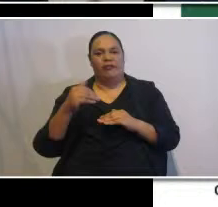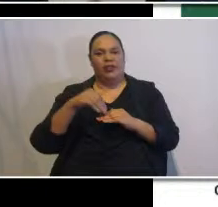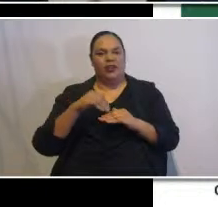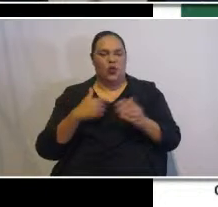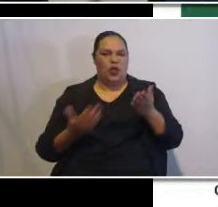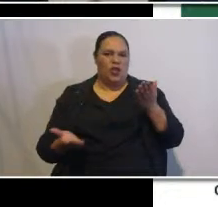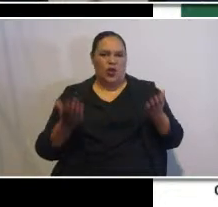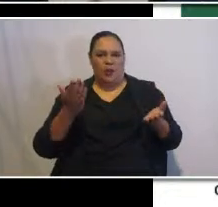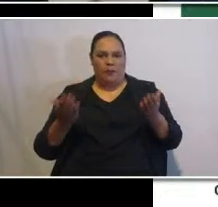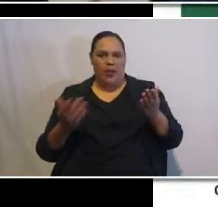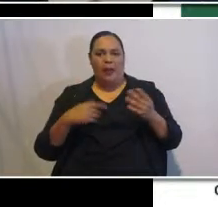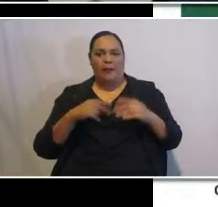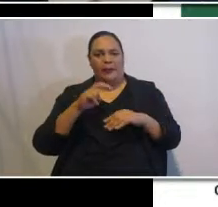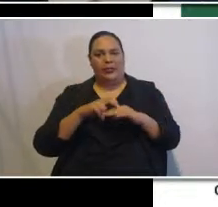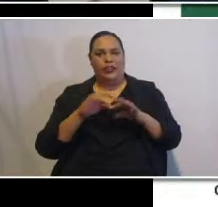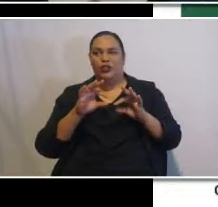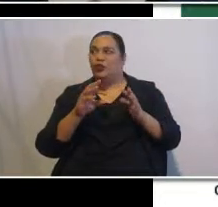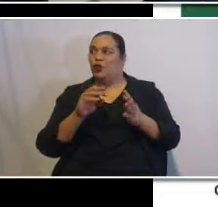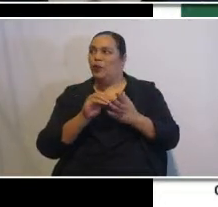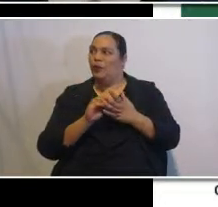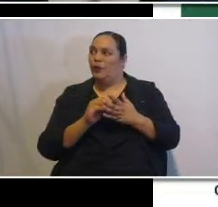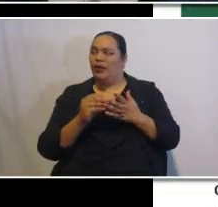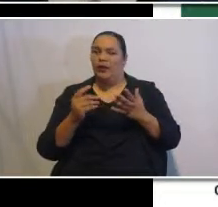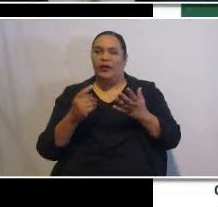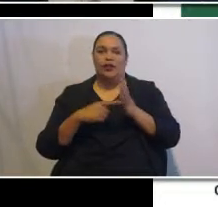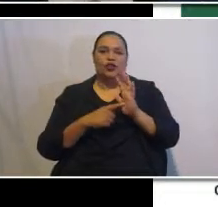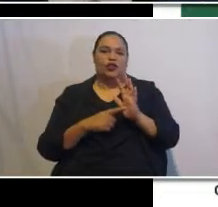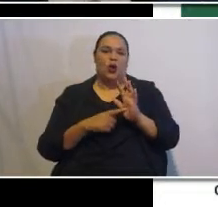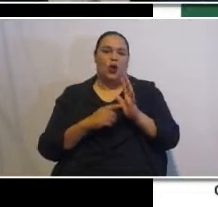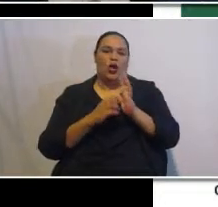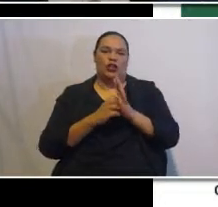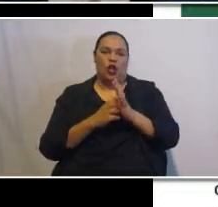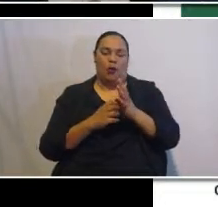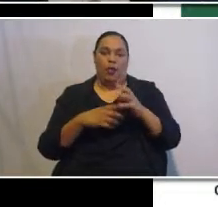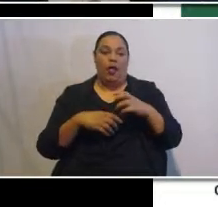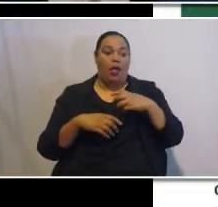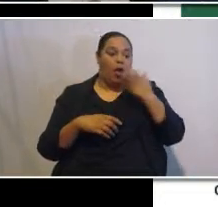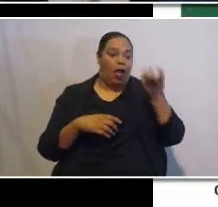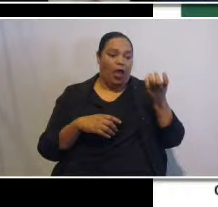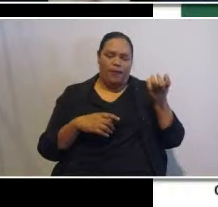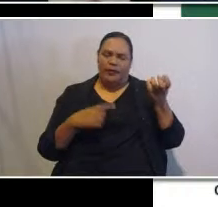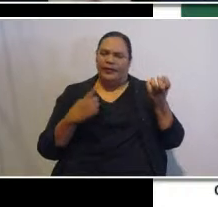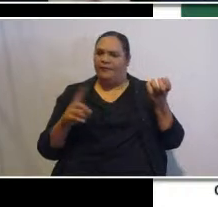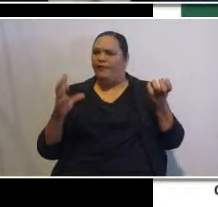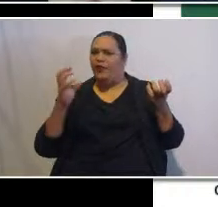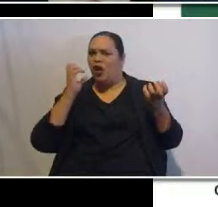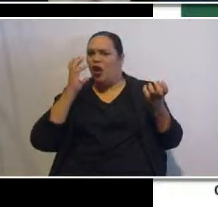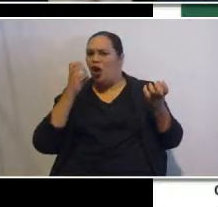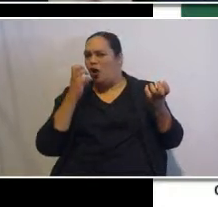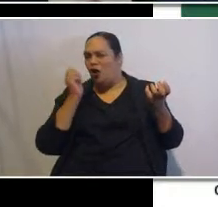comparing, and I had to bring some props, because apples are not oranges.